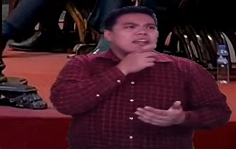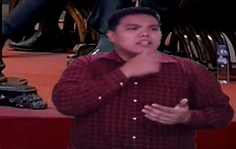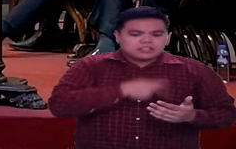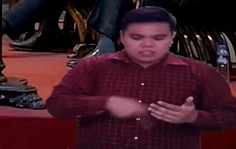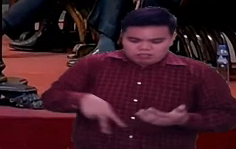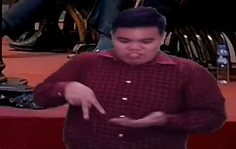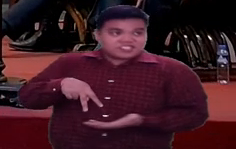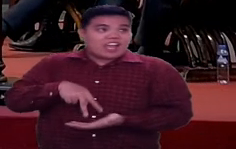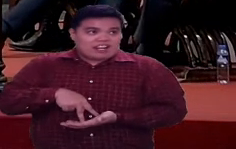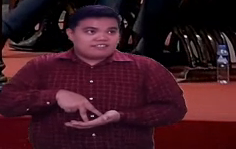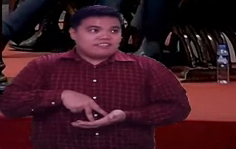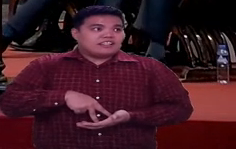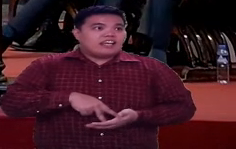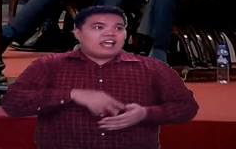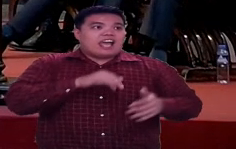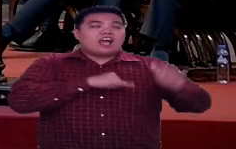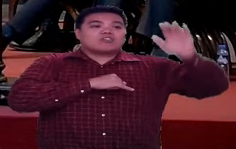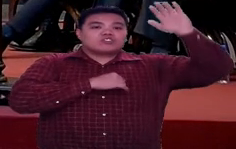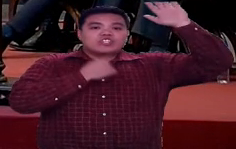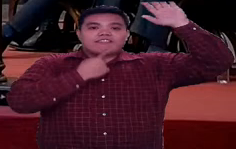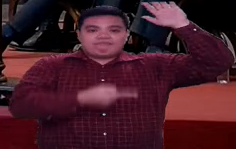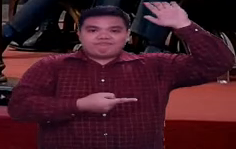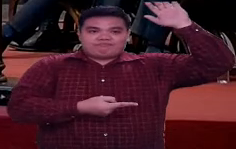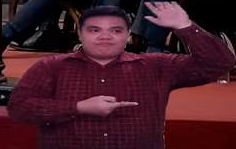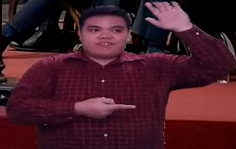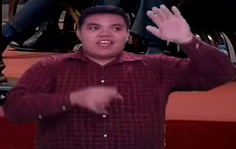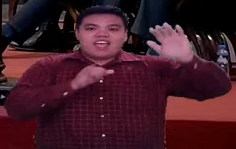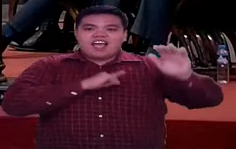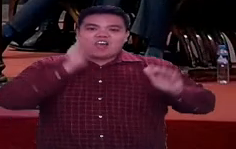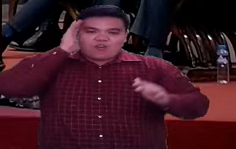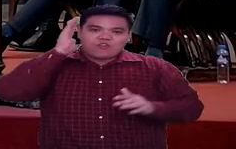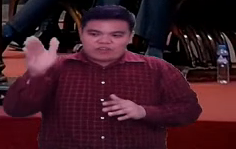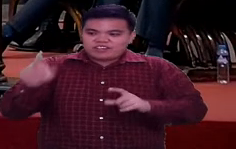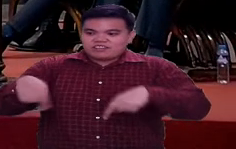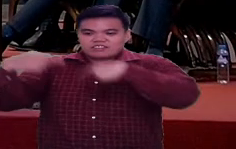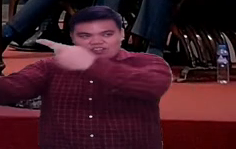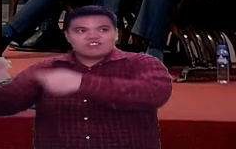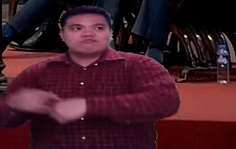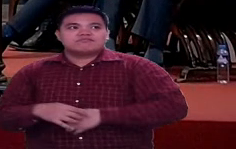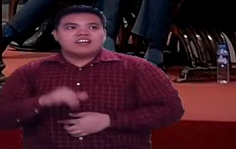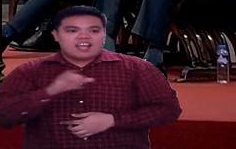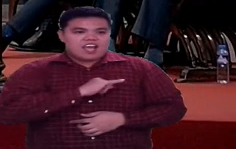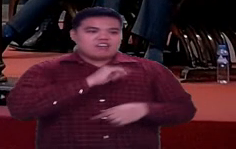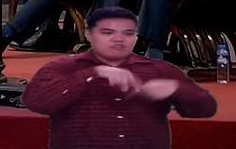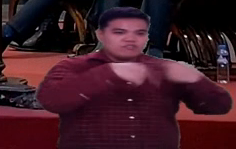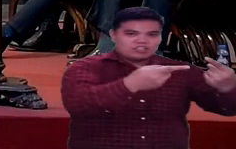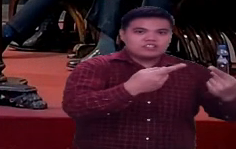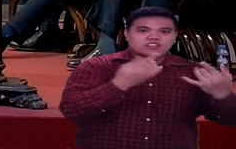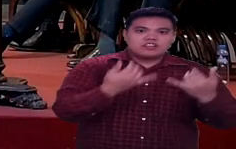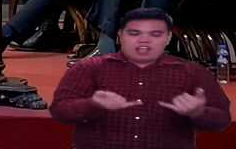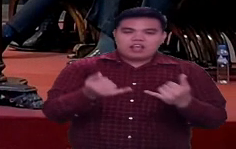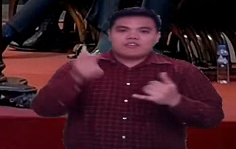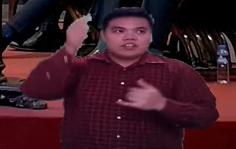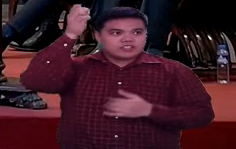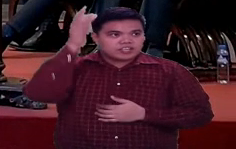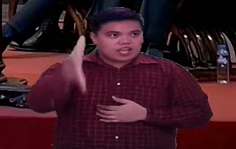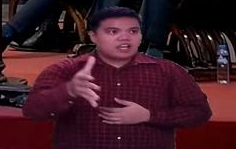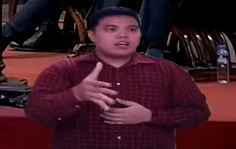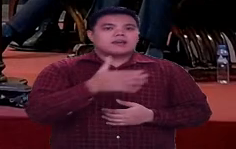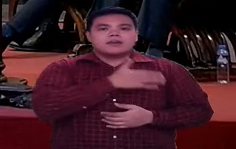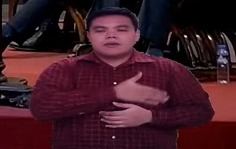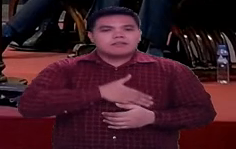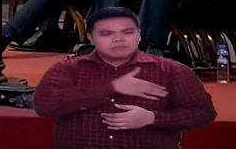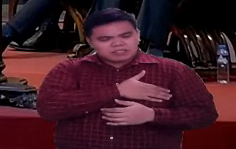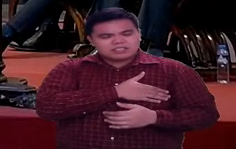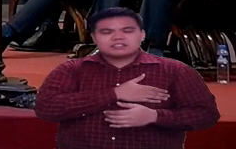this week and say, I will go? Oh God, help us